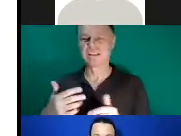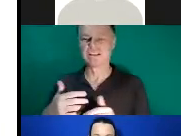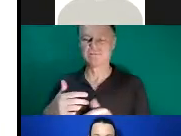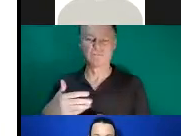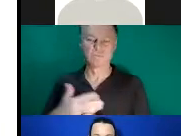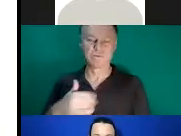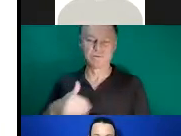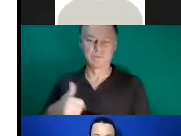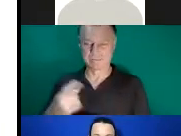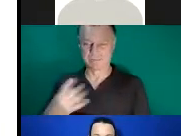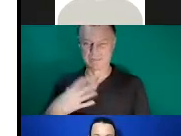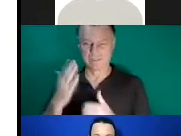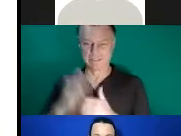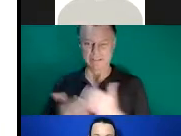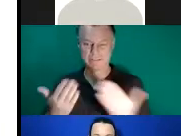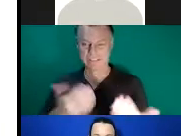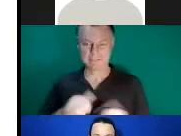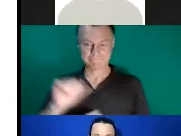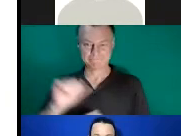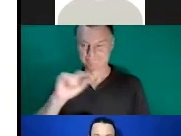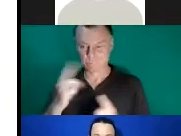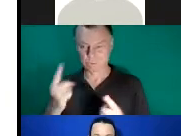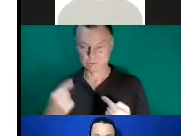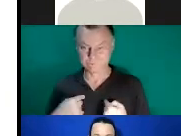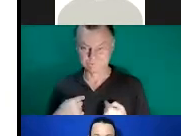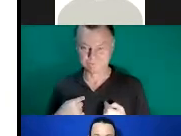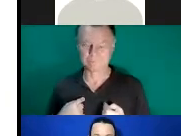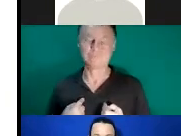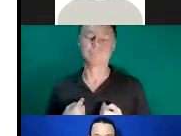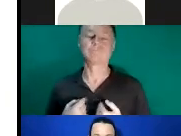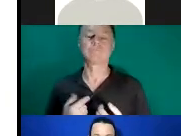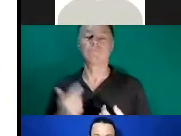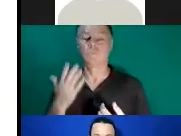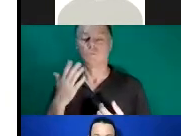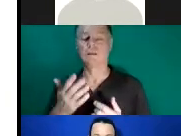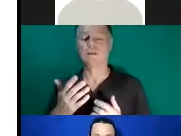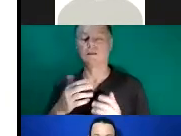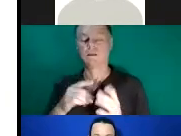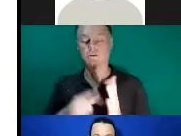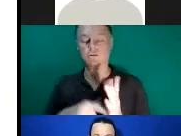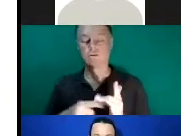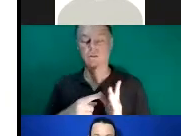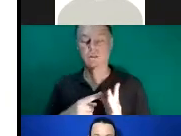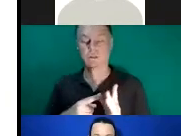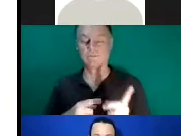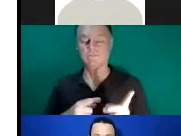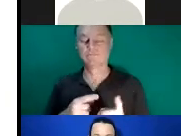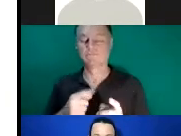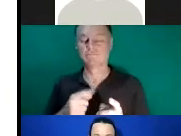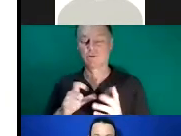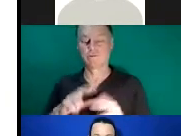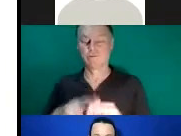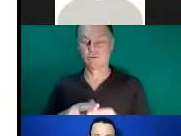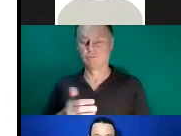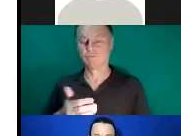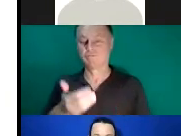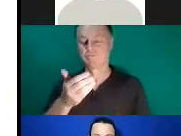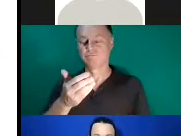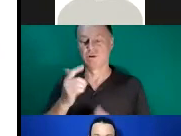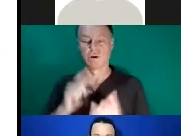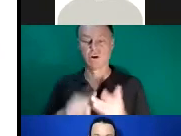work, when in fact he couldn't. During the procedure, Holmes overdosed Connor with chloroform, leading to her